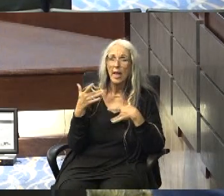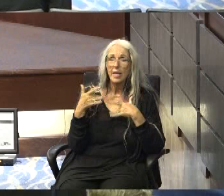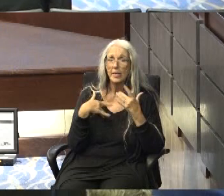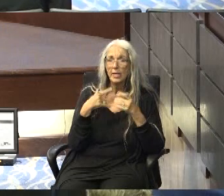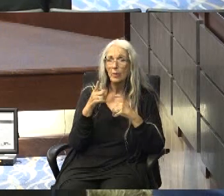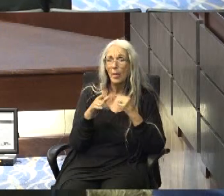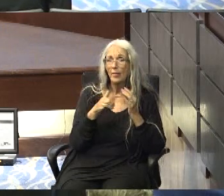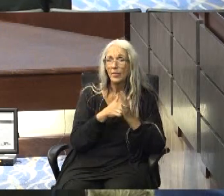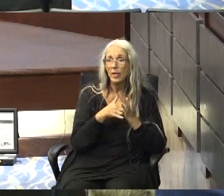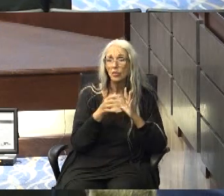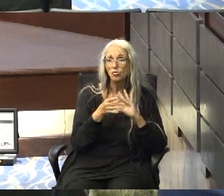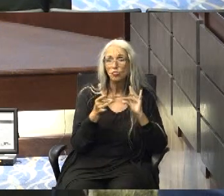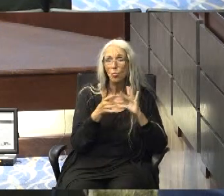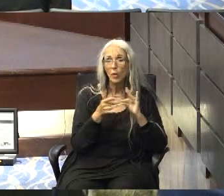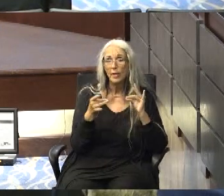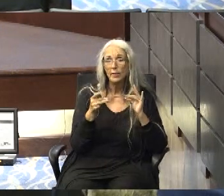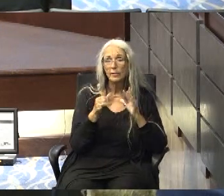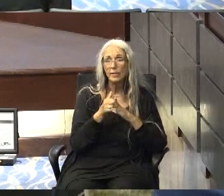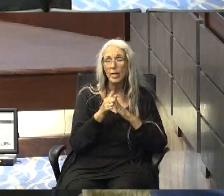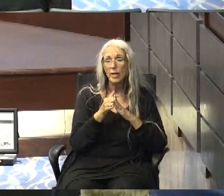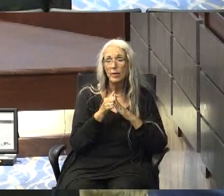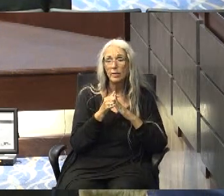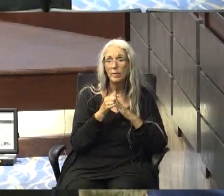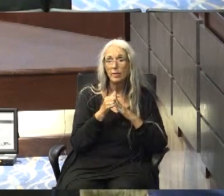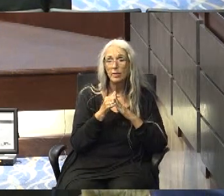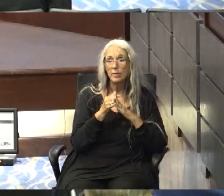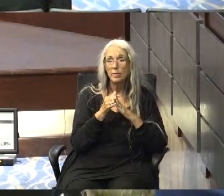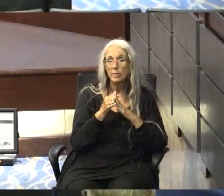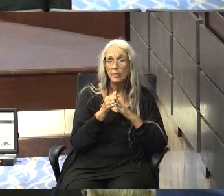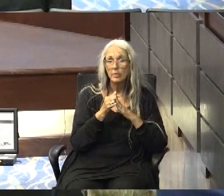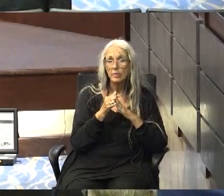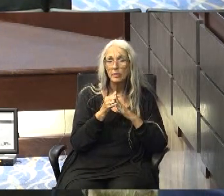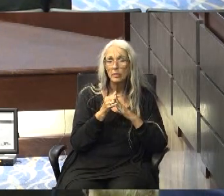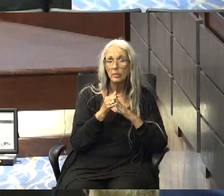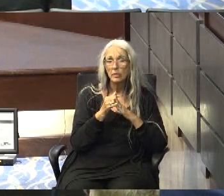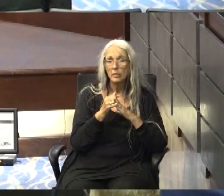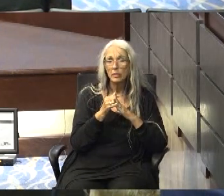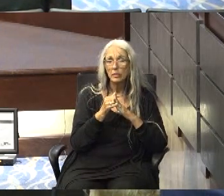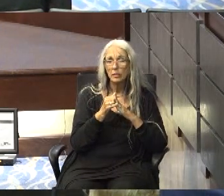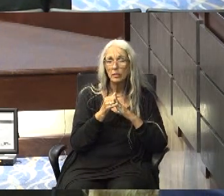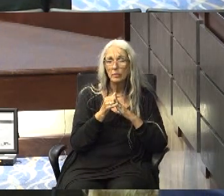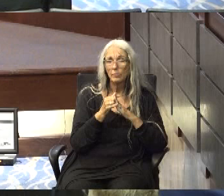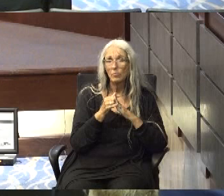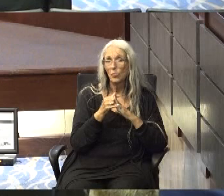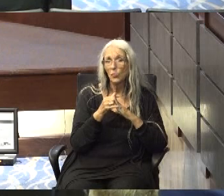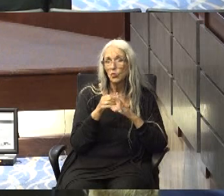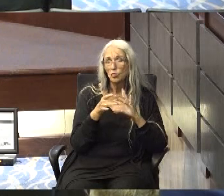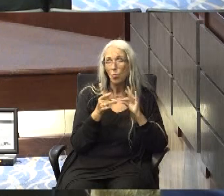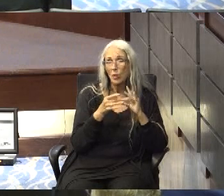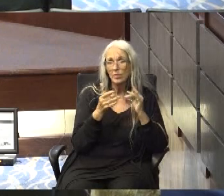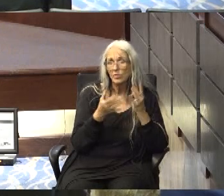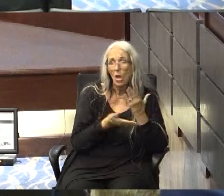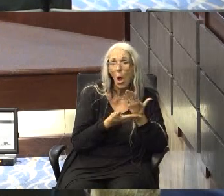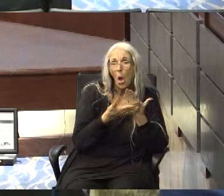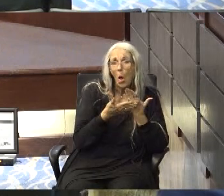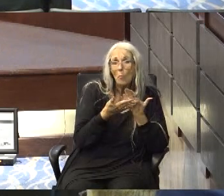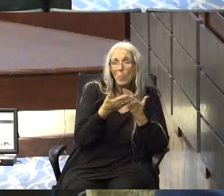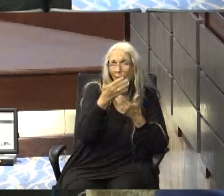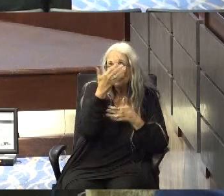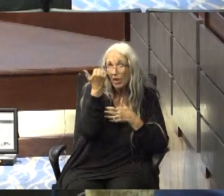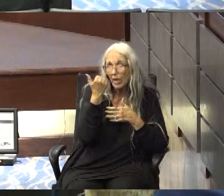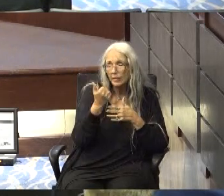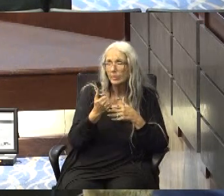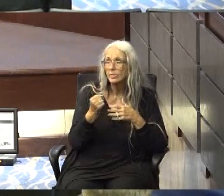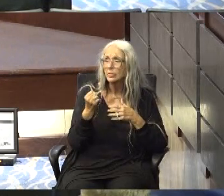because, stories that were, even at the brink of being forgotten, now won't